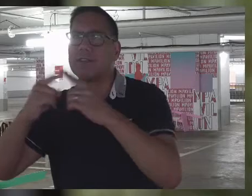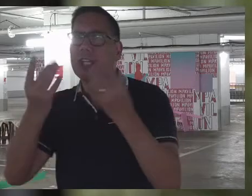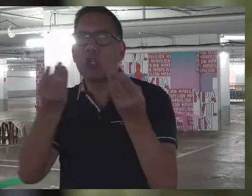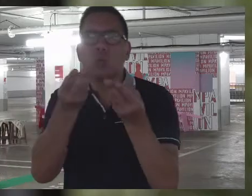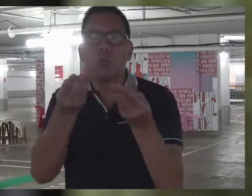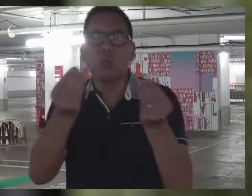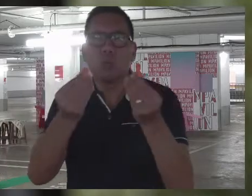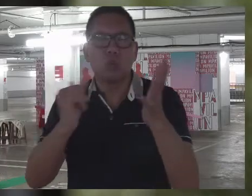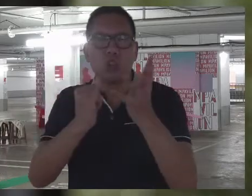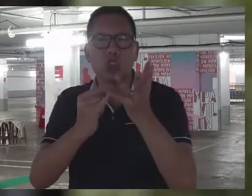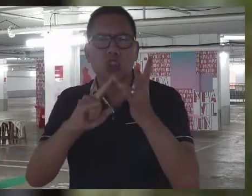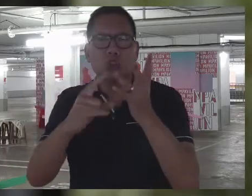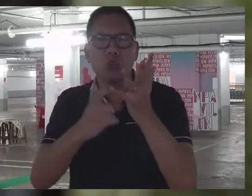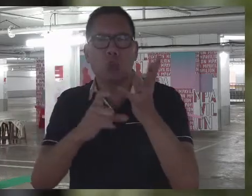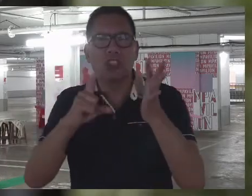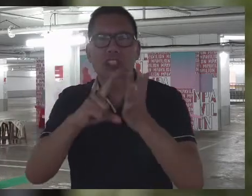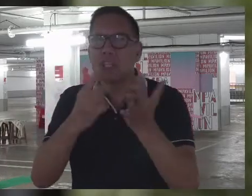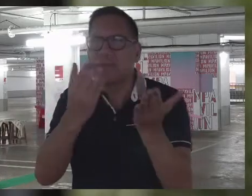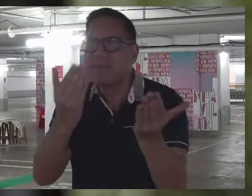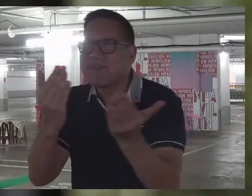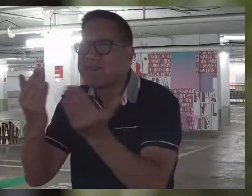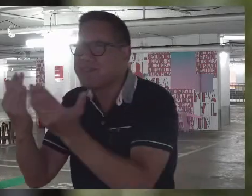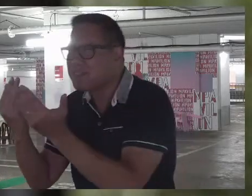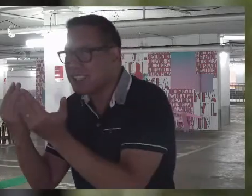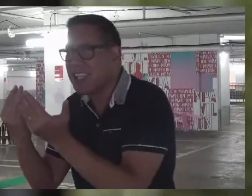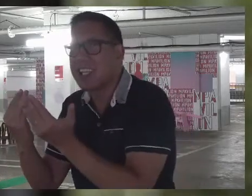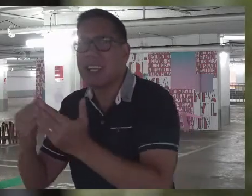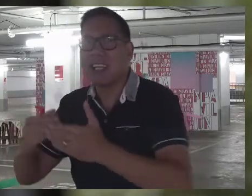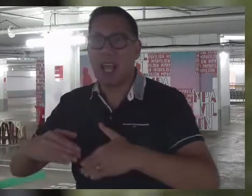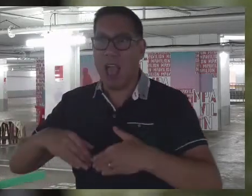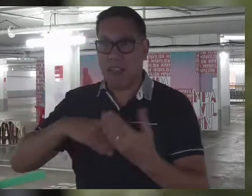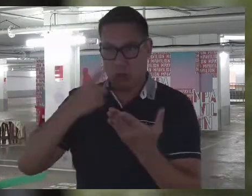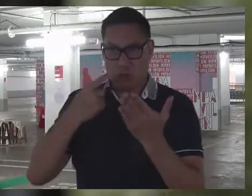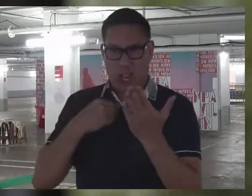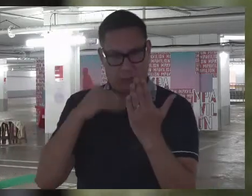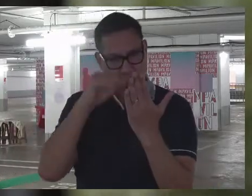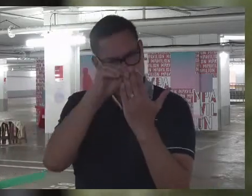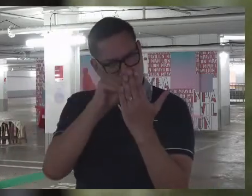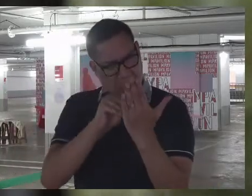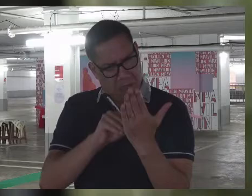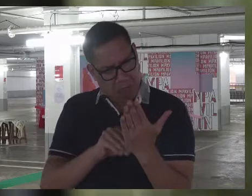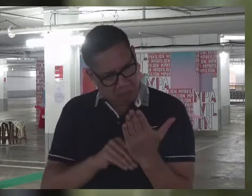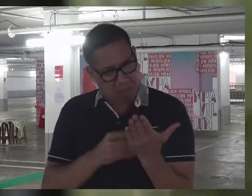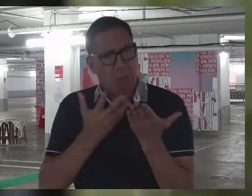one time and I put them together. And so,